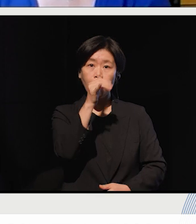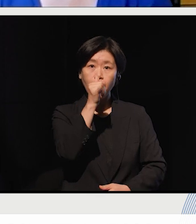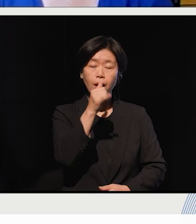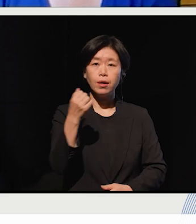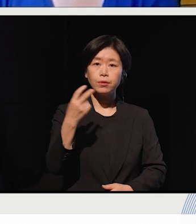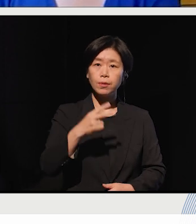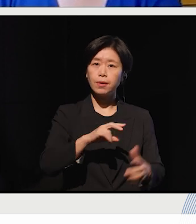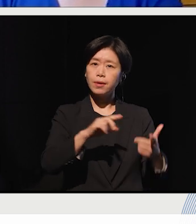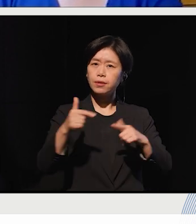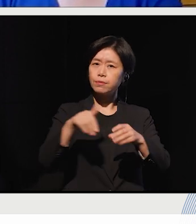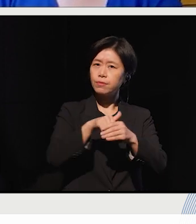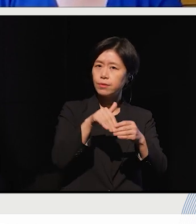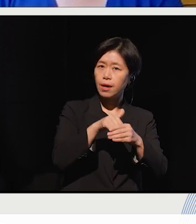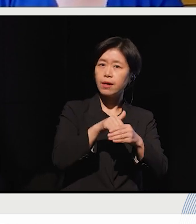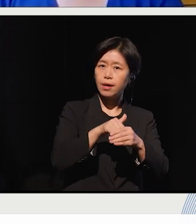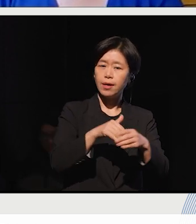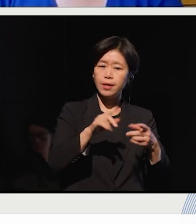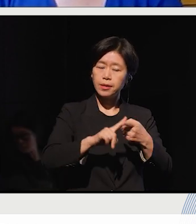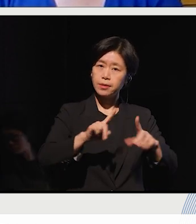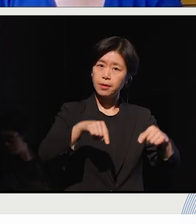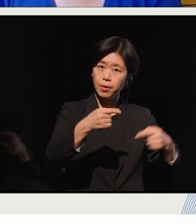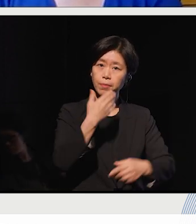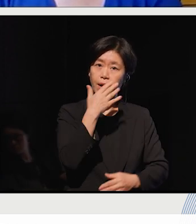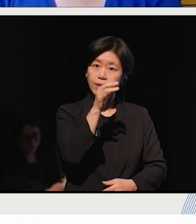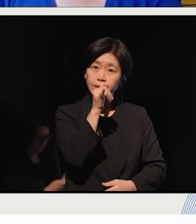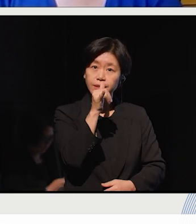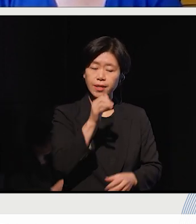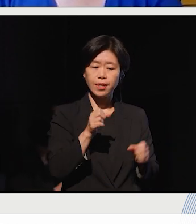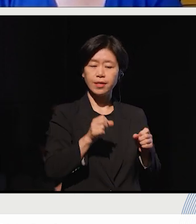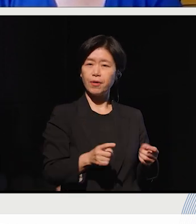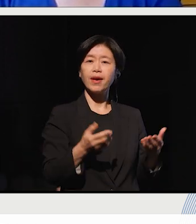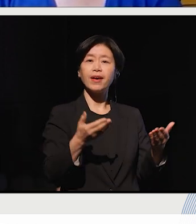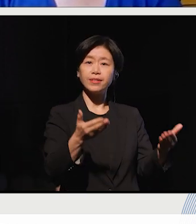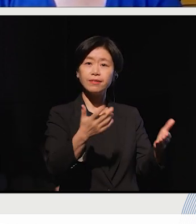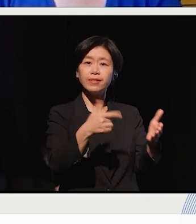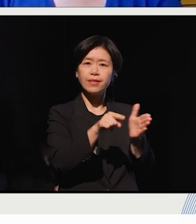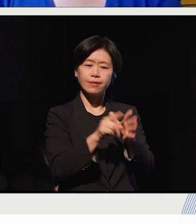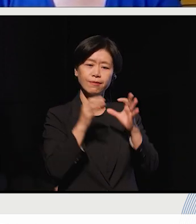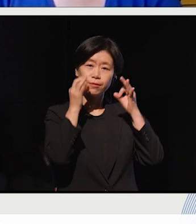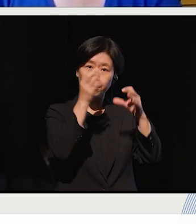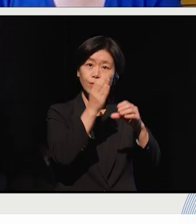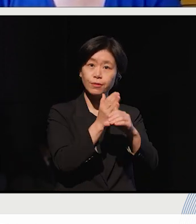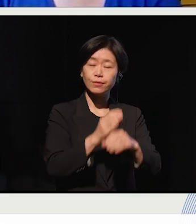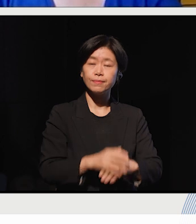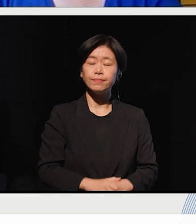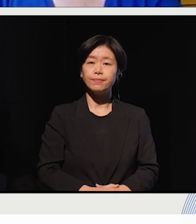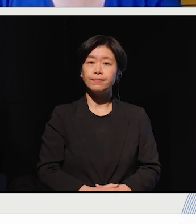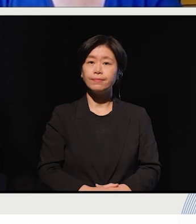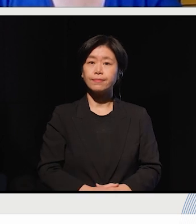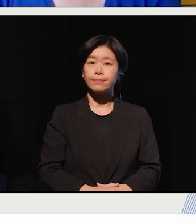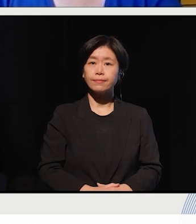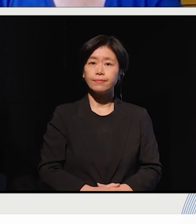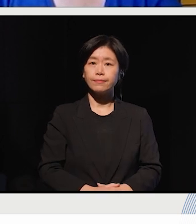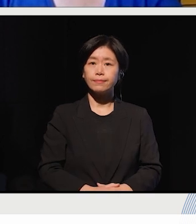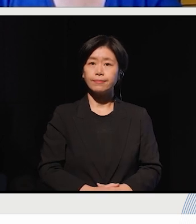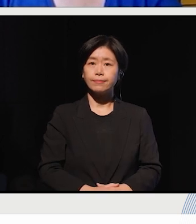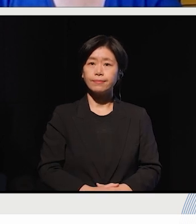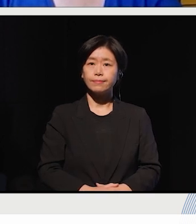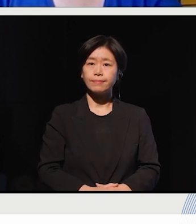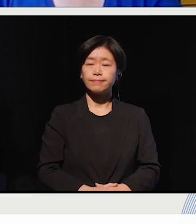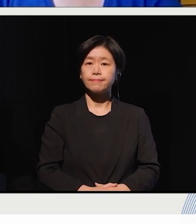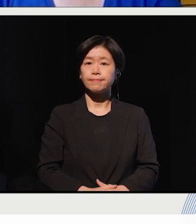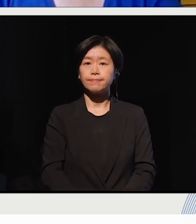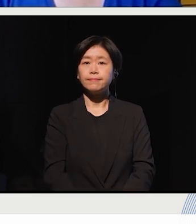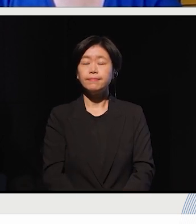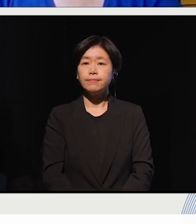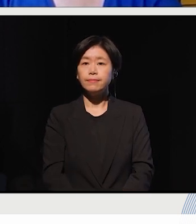with disabilities of all ages and create opportunities for people with disabilities to participate in, engage with